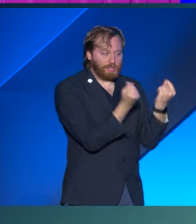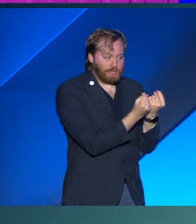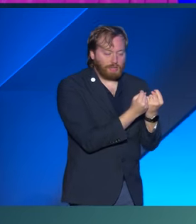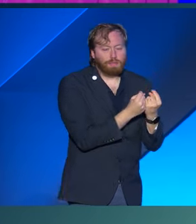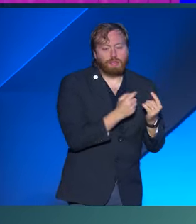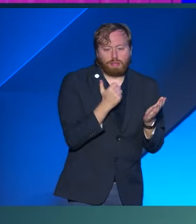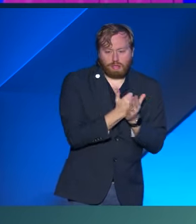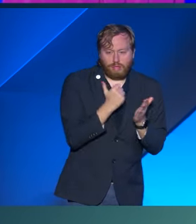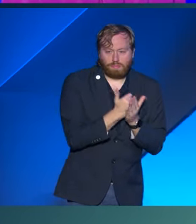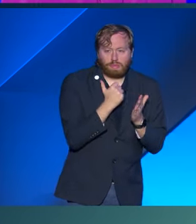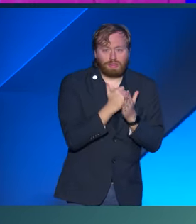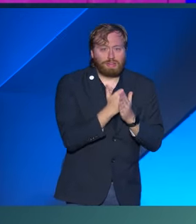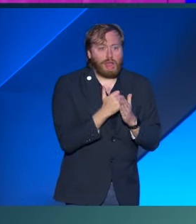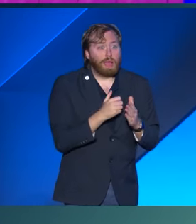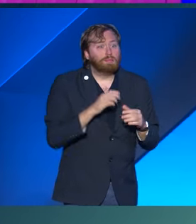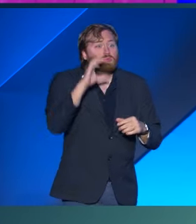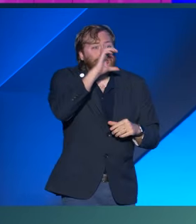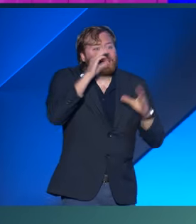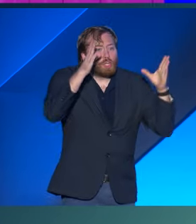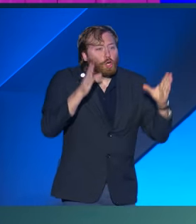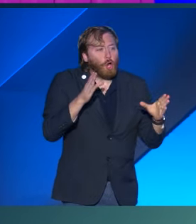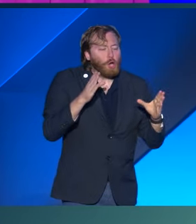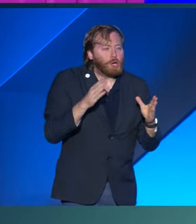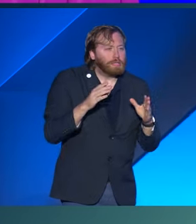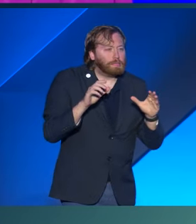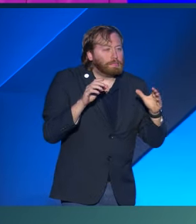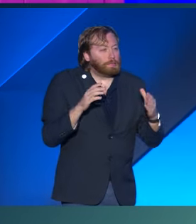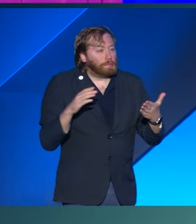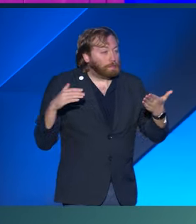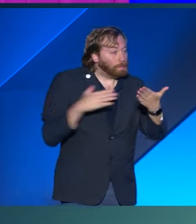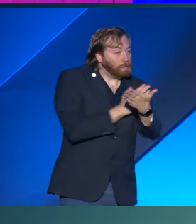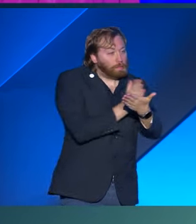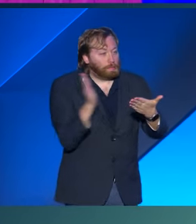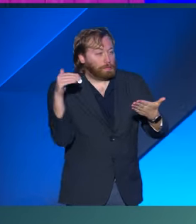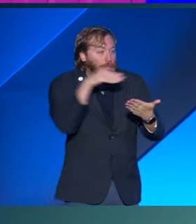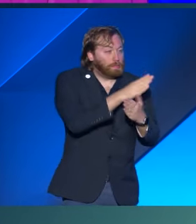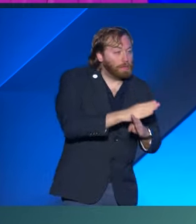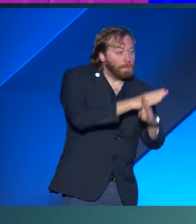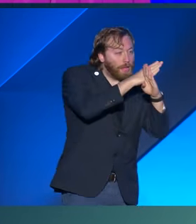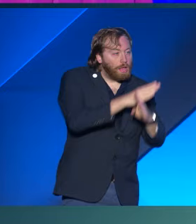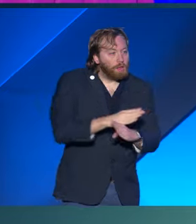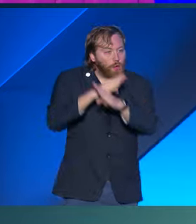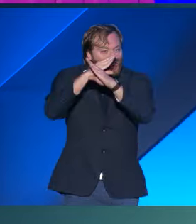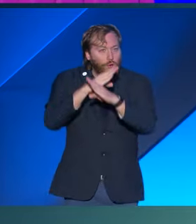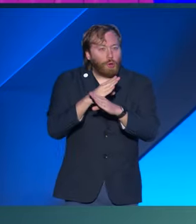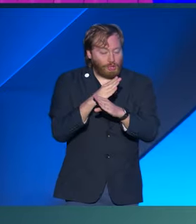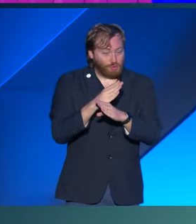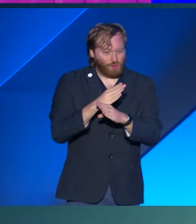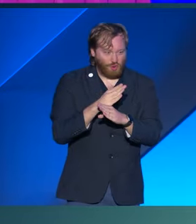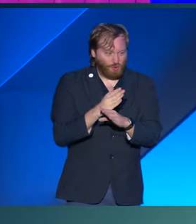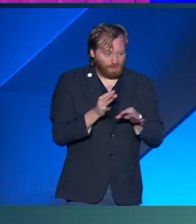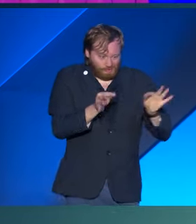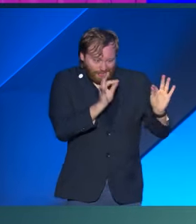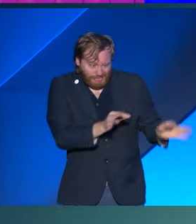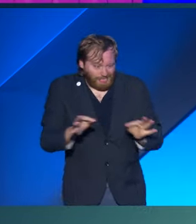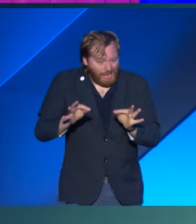barriers through intentional programming is now literally a part of my role.